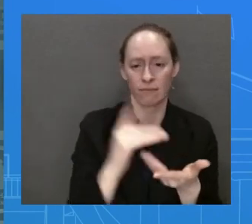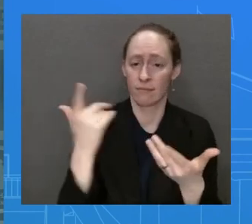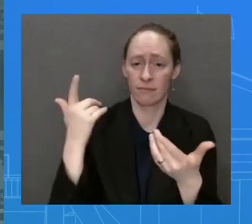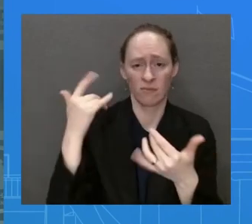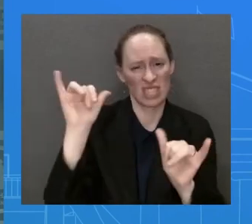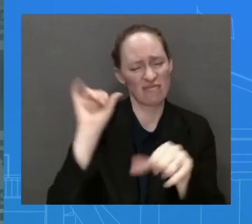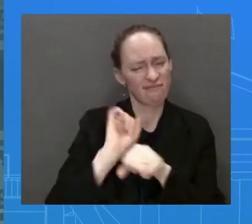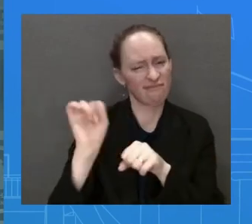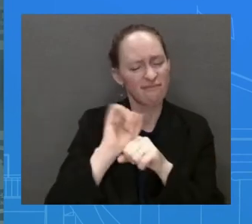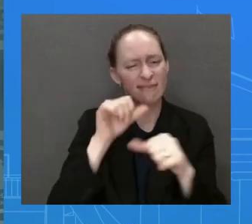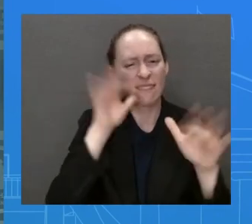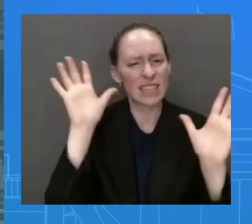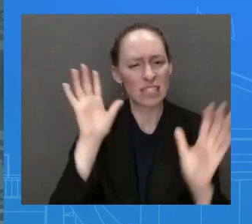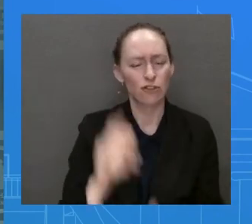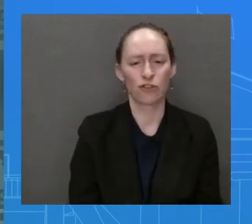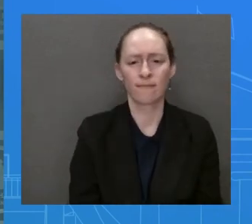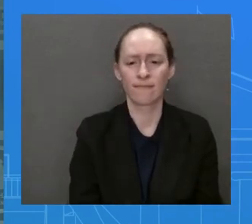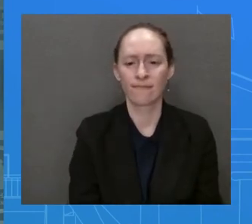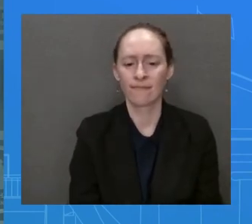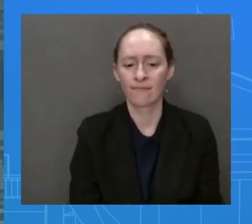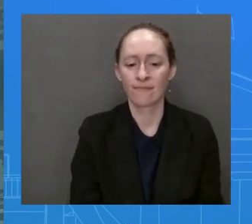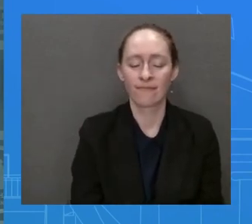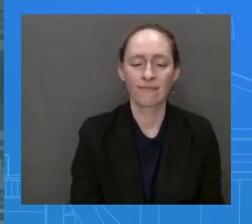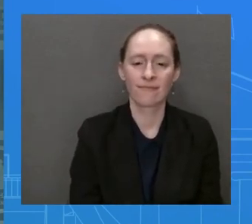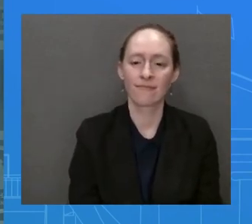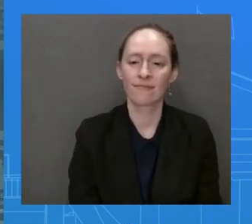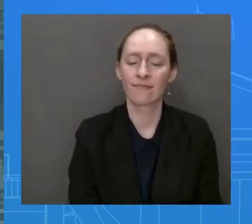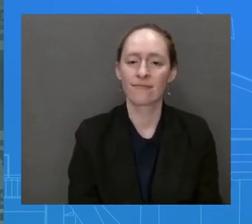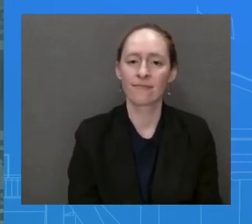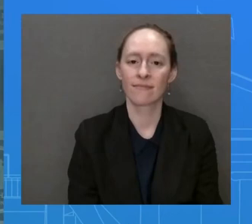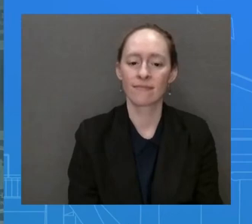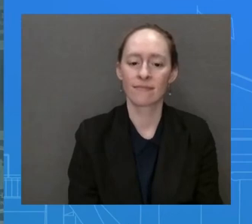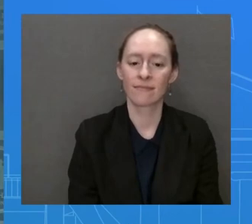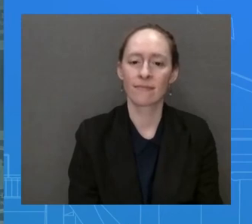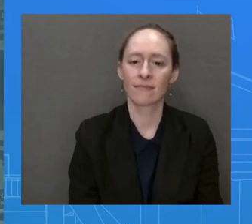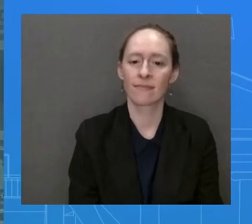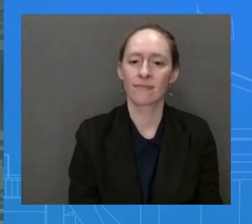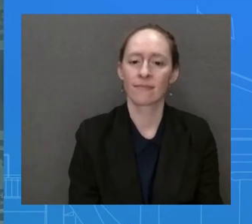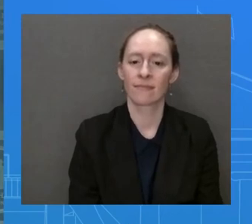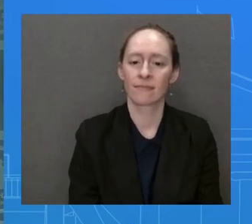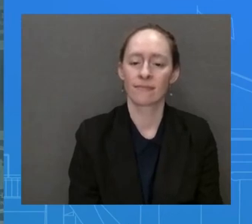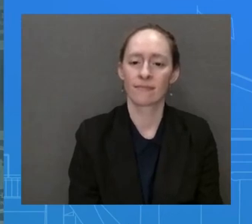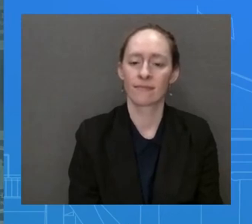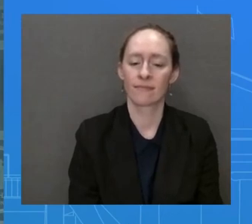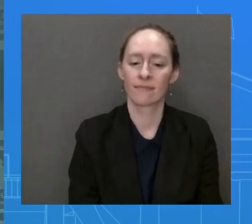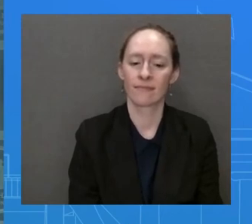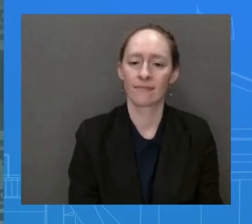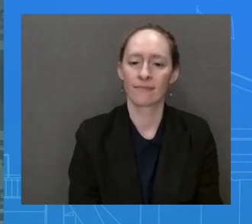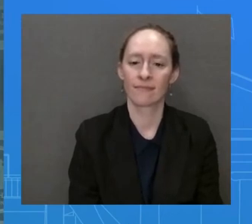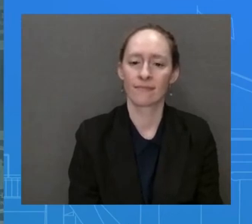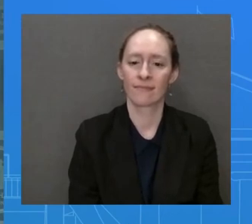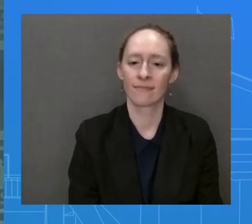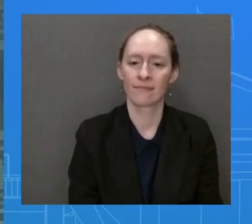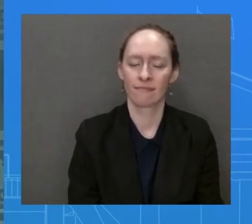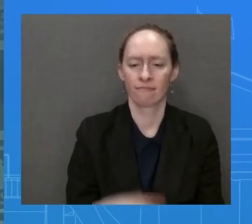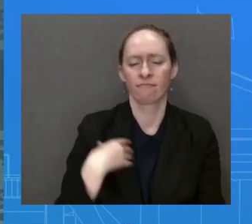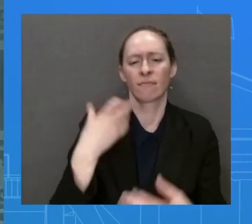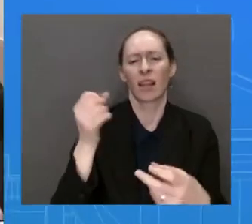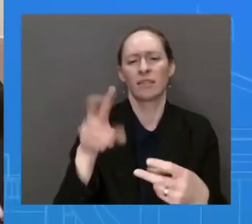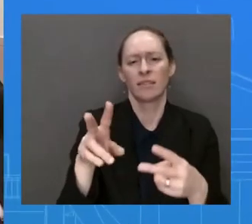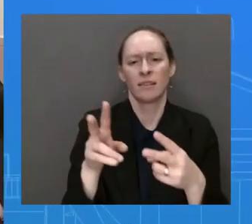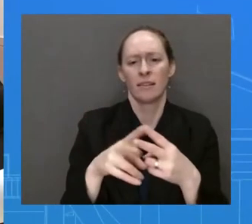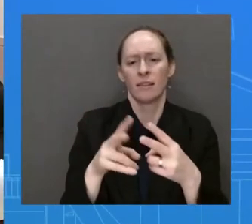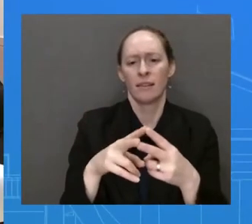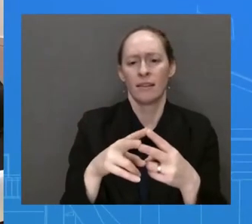to the back. Yeah. I have two questions on the meeting with the Prime Minister, but just briefly on the documents. We